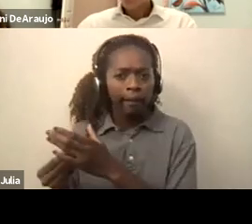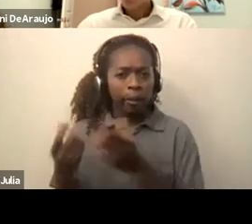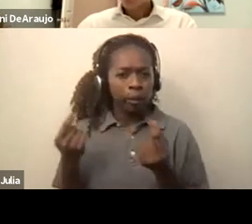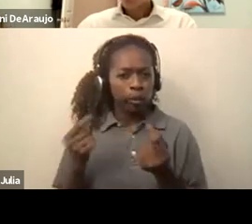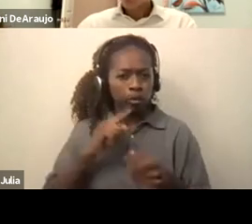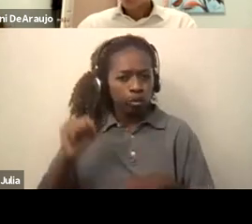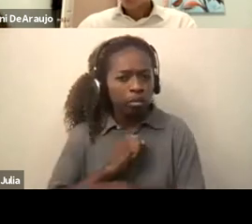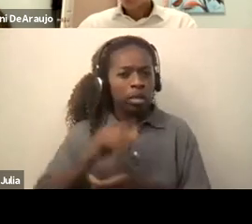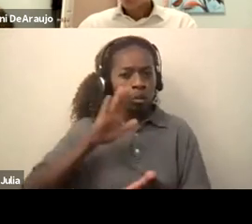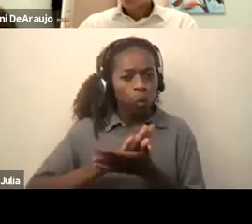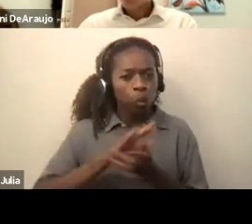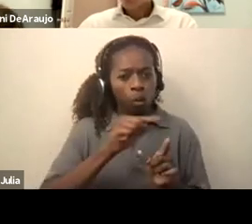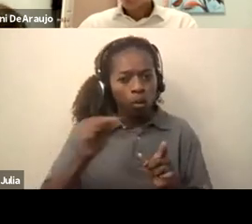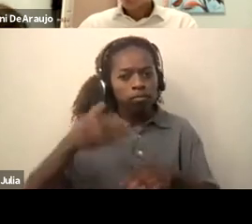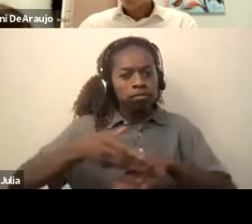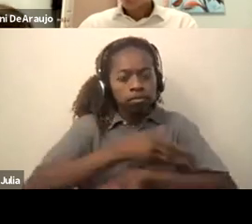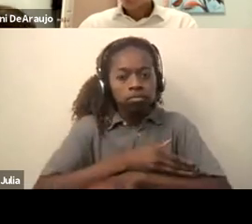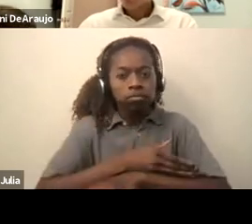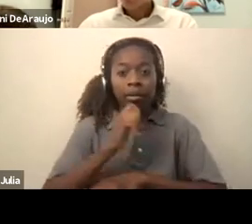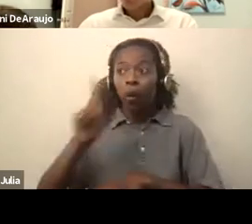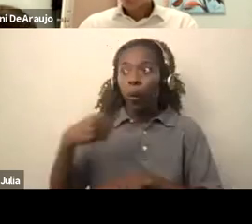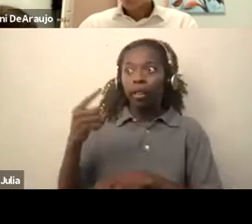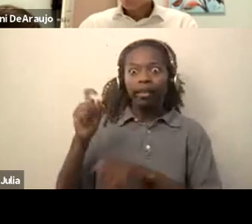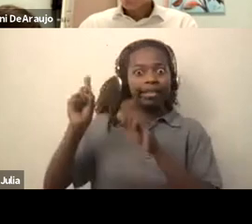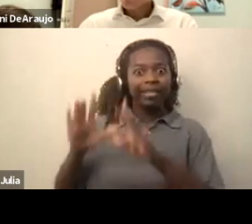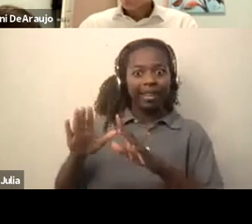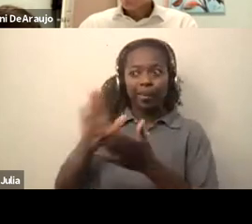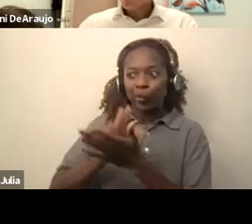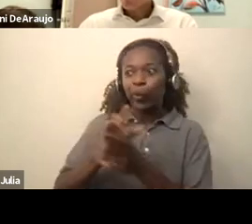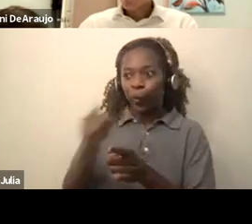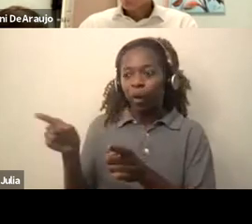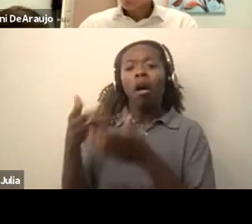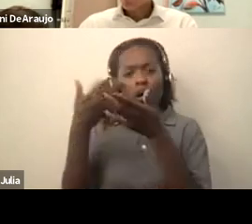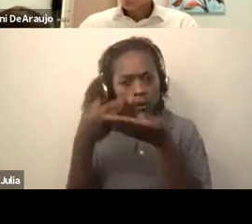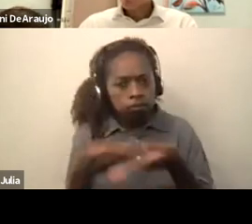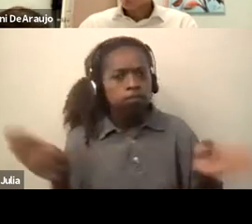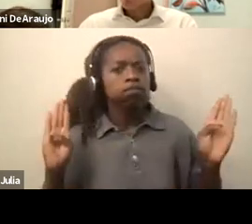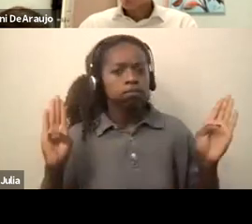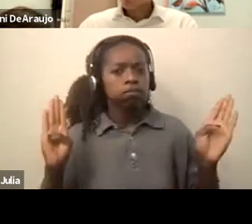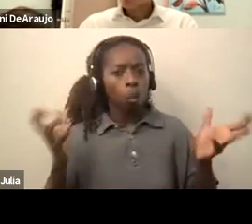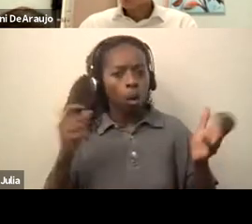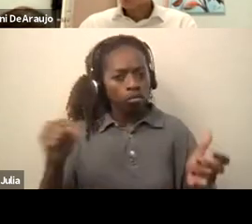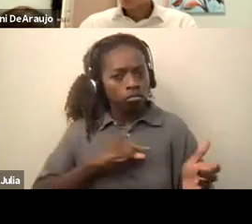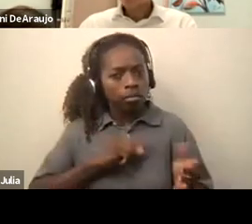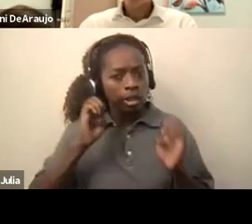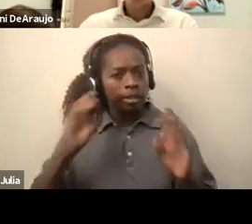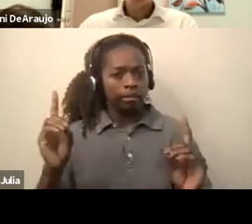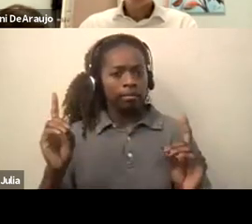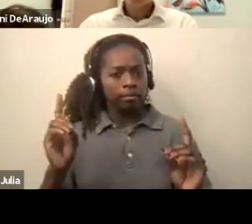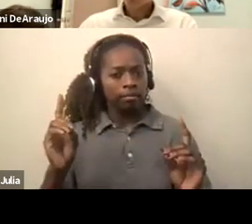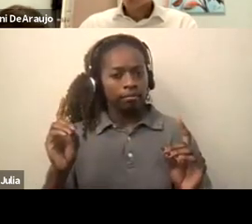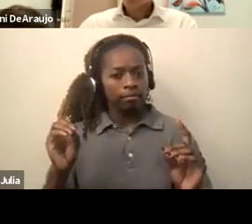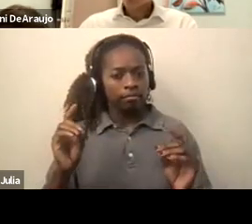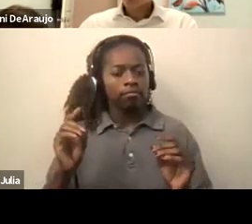beyond the three exam schools we have quality choices for all of our children thank you